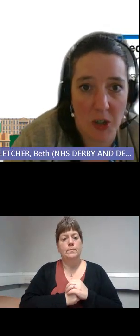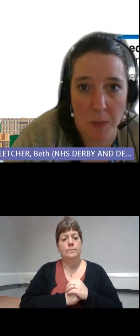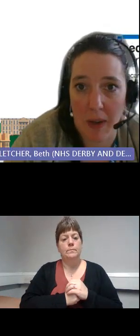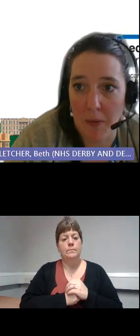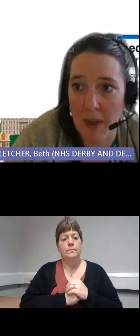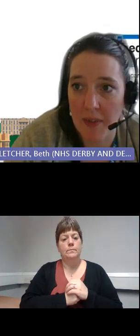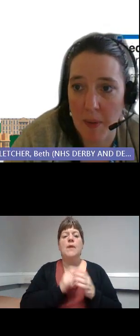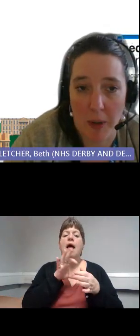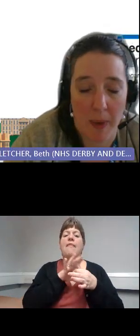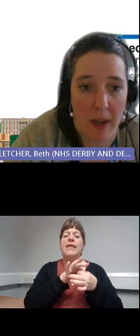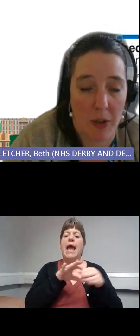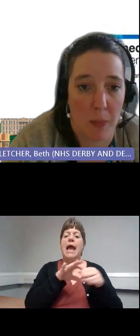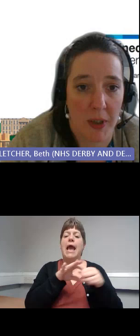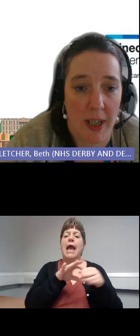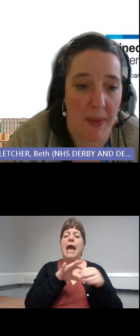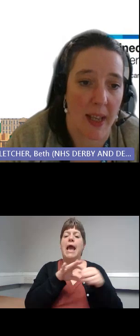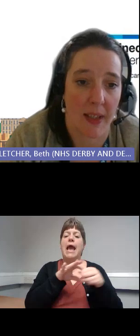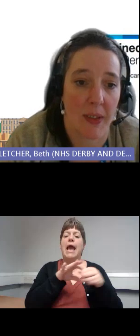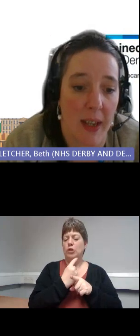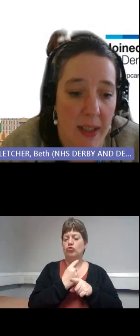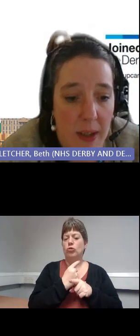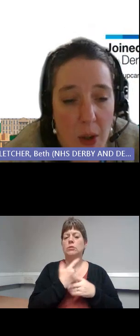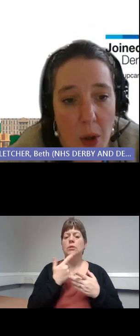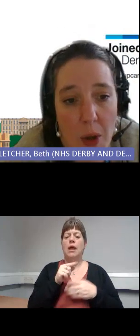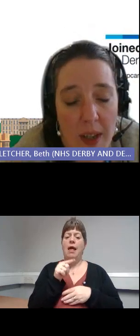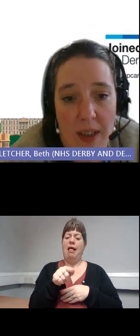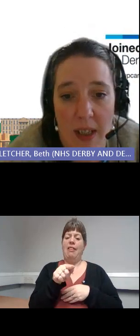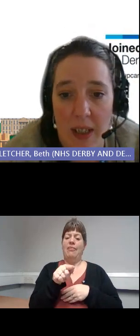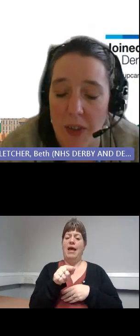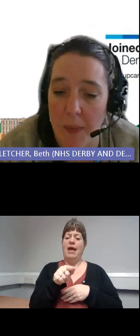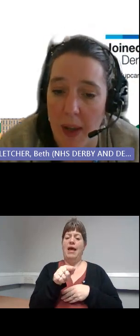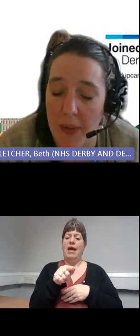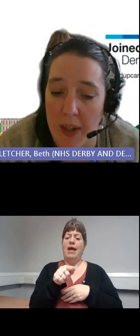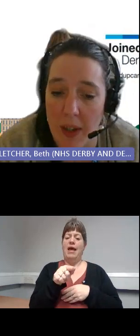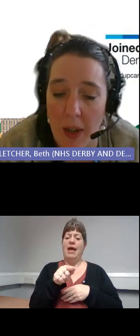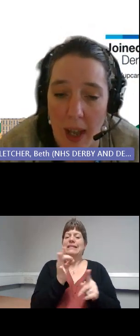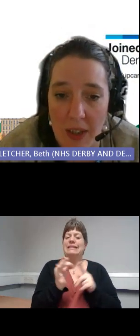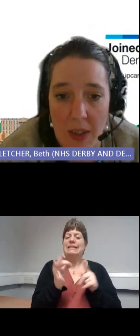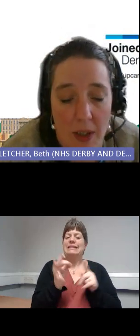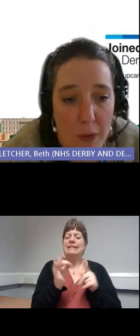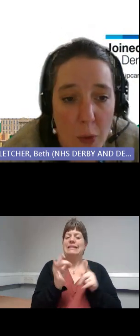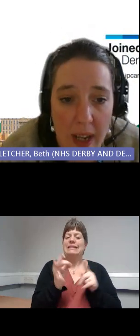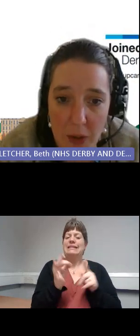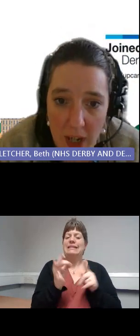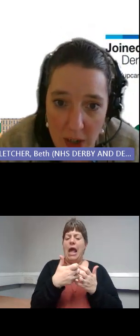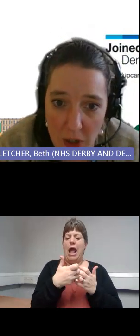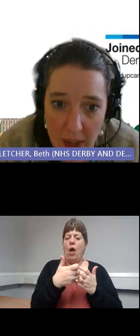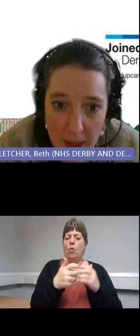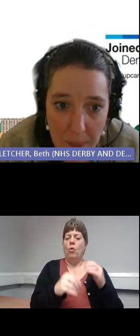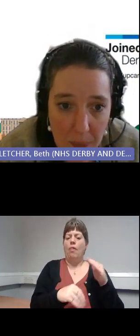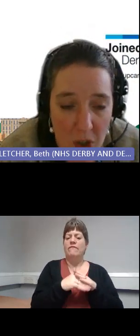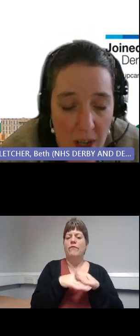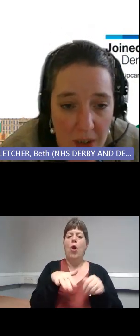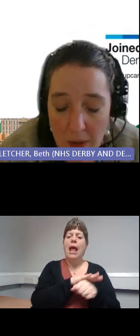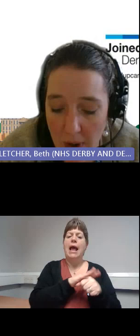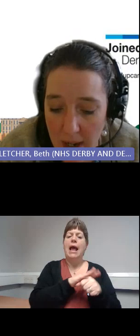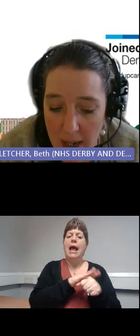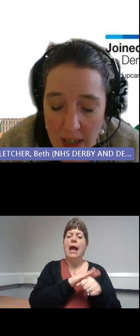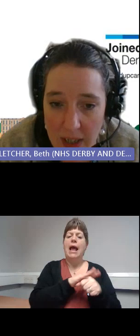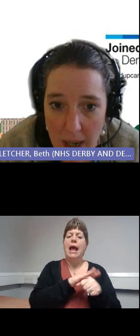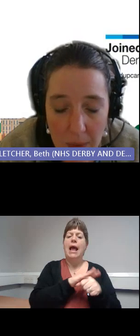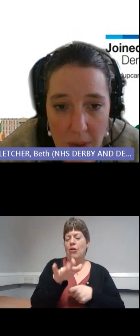The engagement platform that I've spoke about a couple of times there. So that is it gives details about it has the full case for change on there, which tells